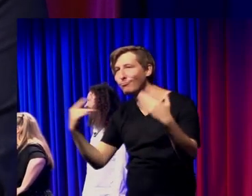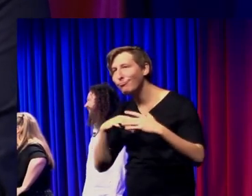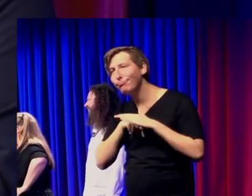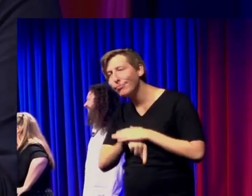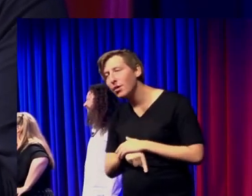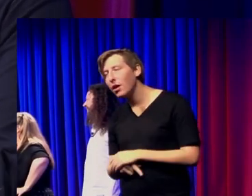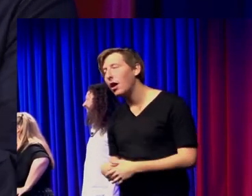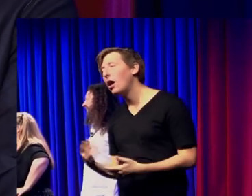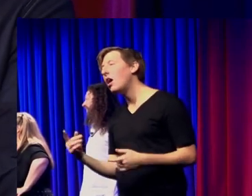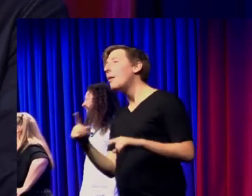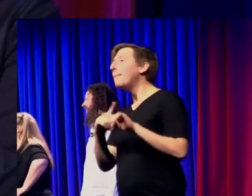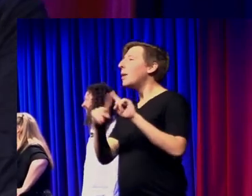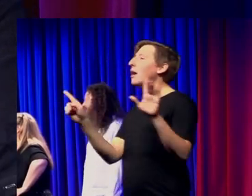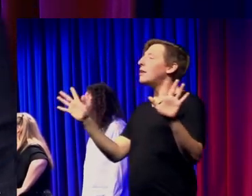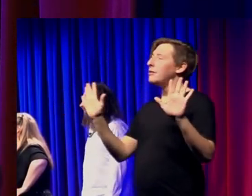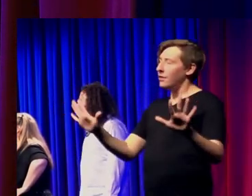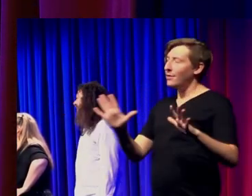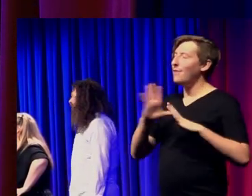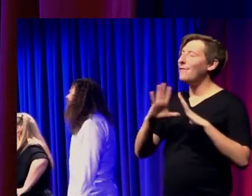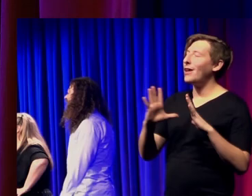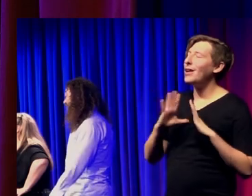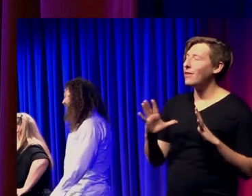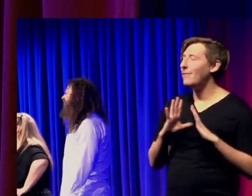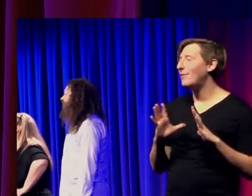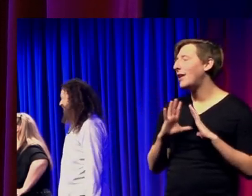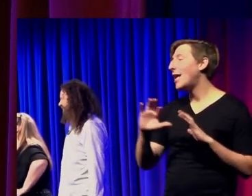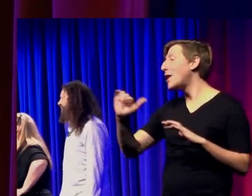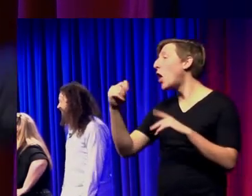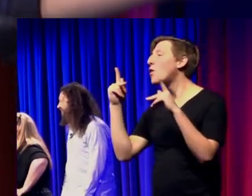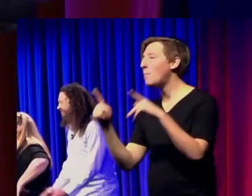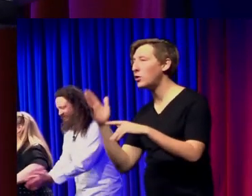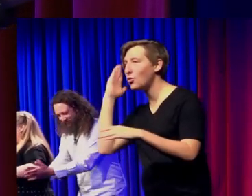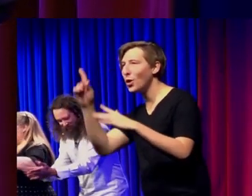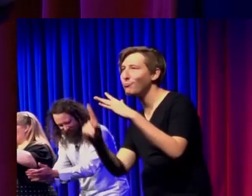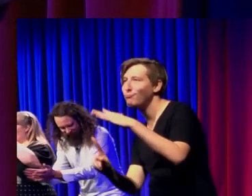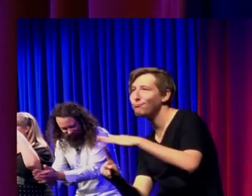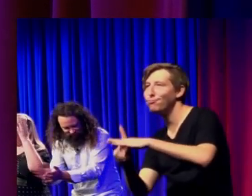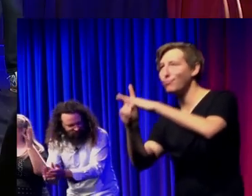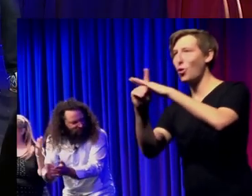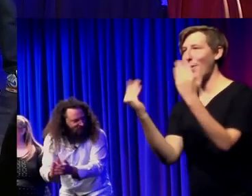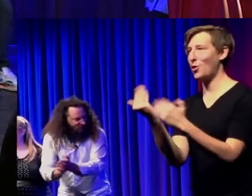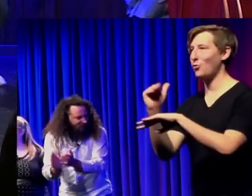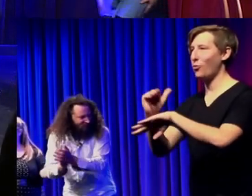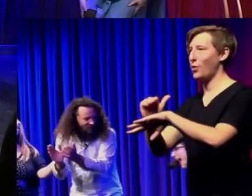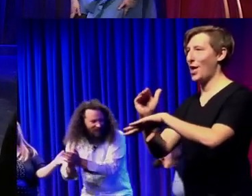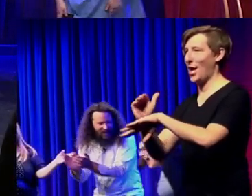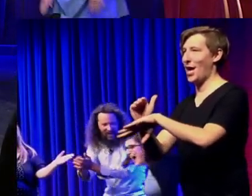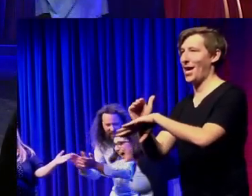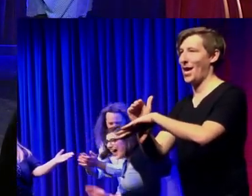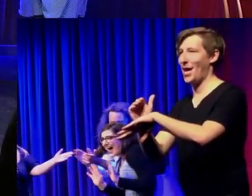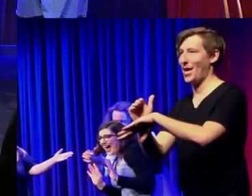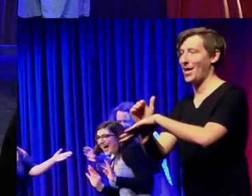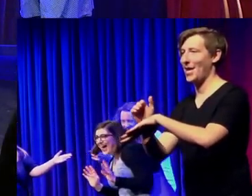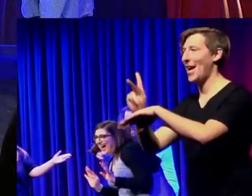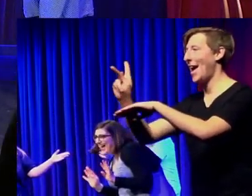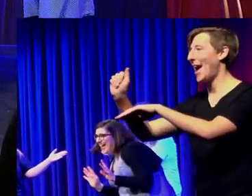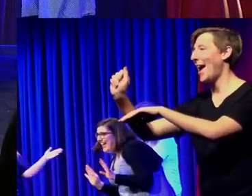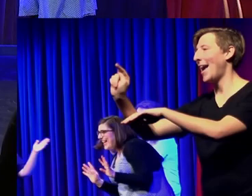near and dear player fill in for Jake as only one person can. Ladies and gentlemen, give it up for KT Barron!